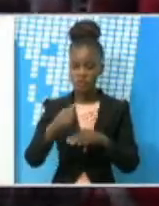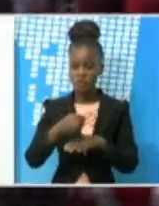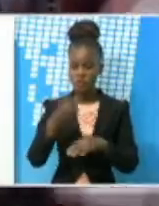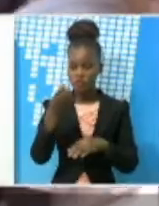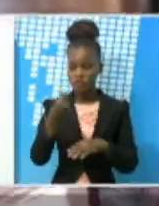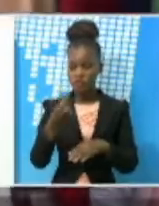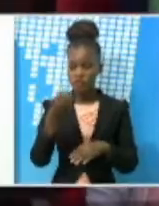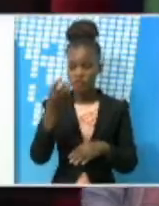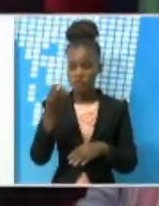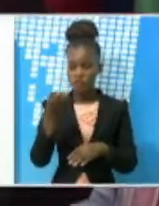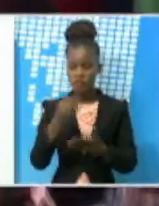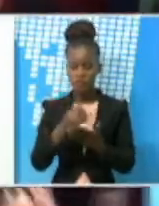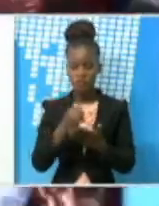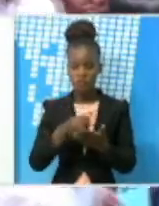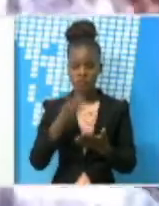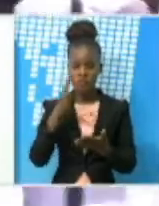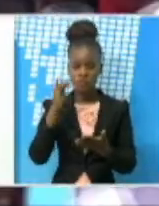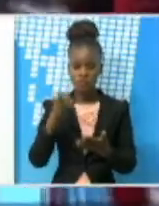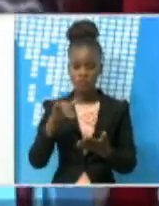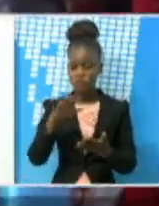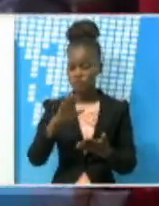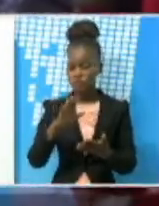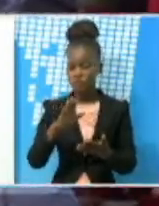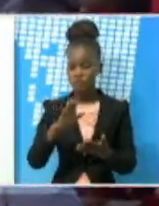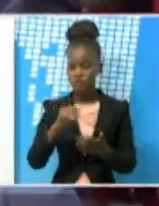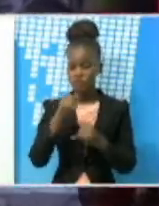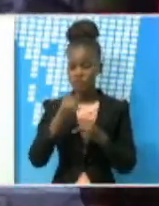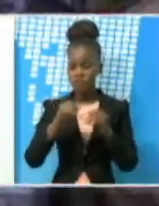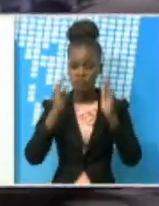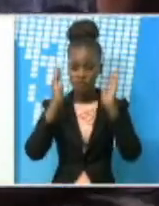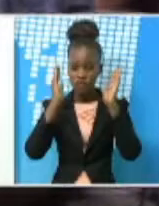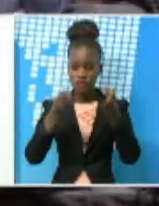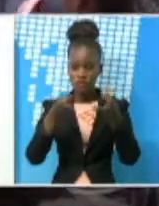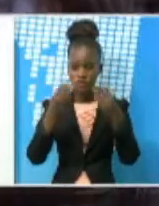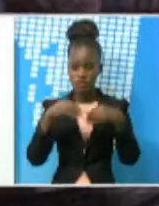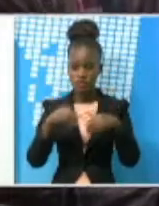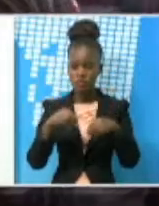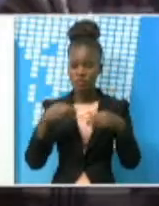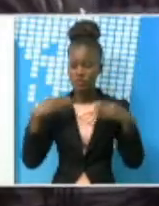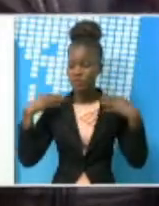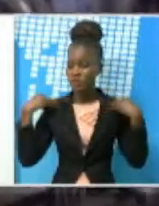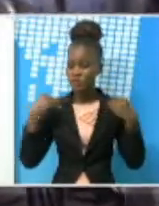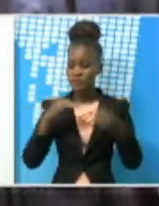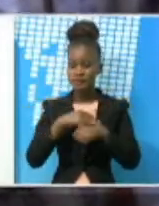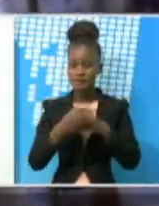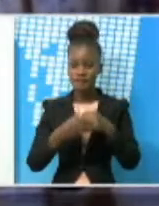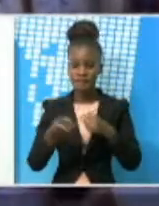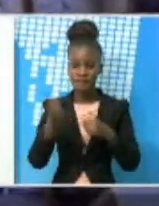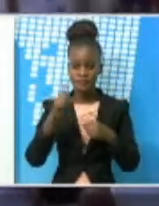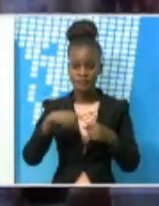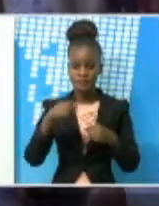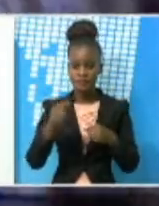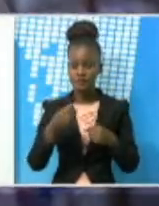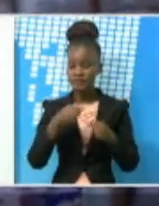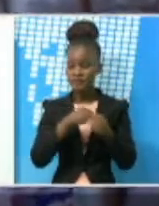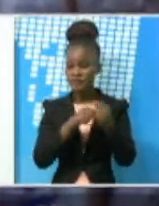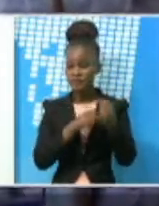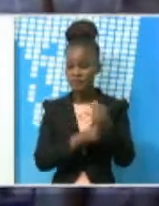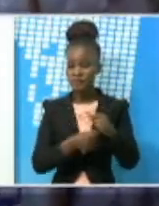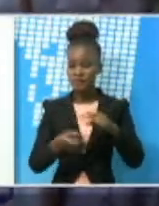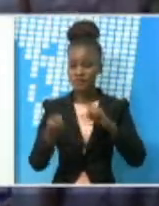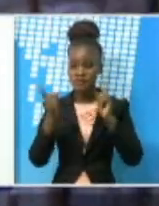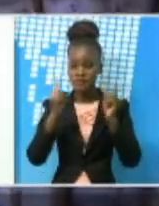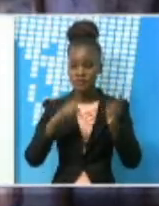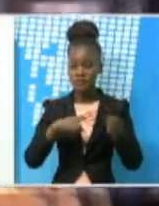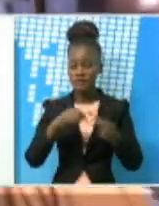businesses owned by youth and women. The programs have provided business training, mentorship, and financial support to enable entrepreneurs